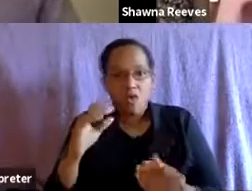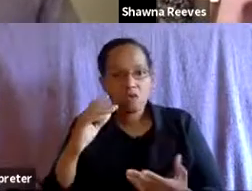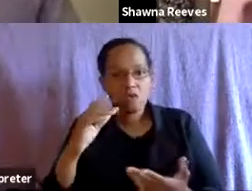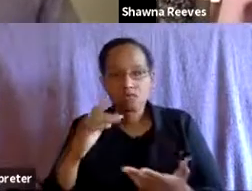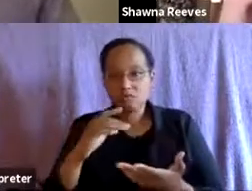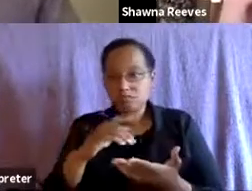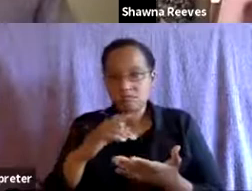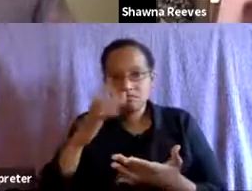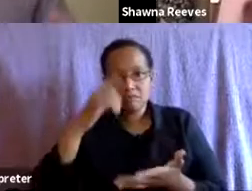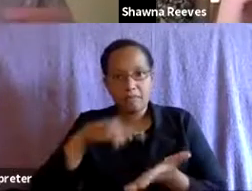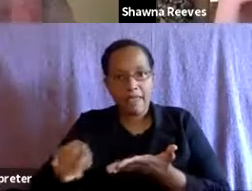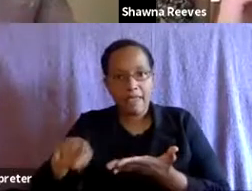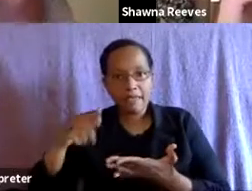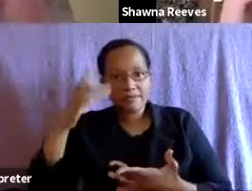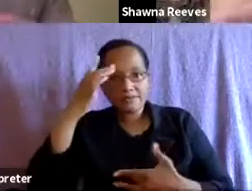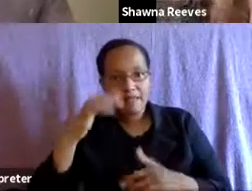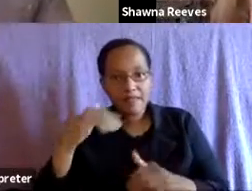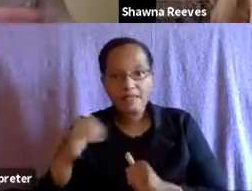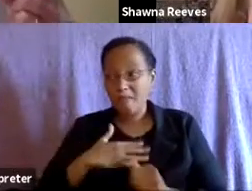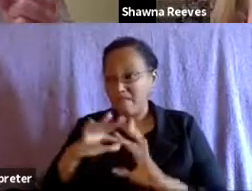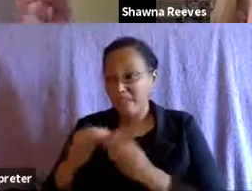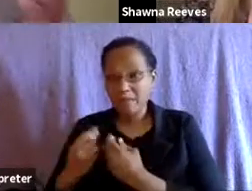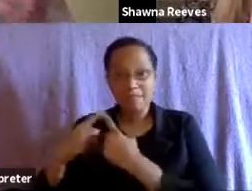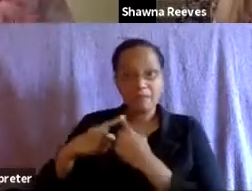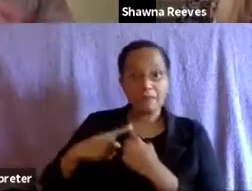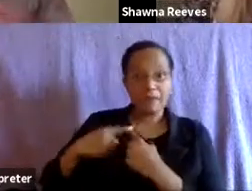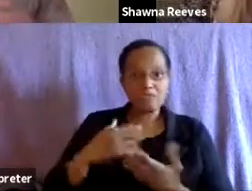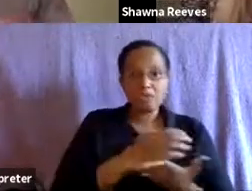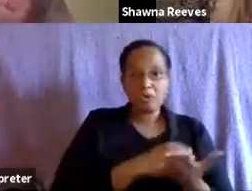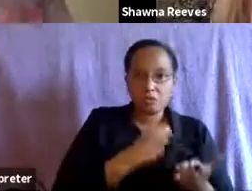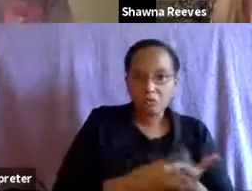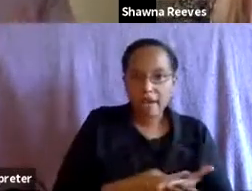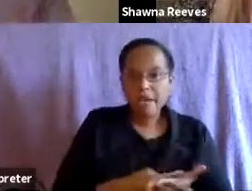a choice to stay home if you're starting to feel sick yourself, if you don't have